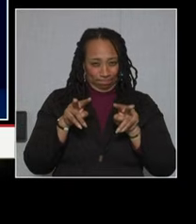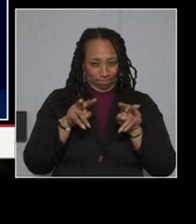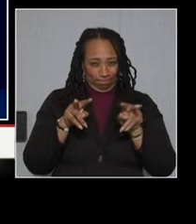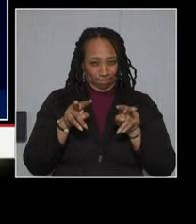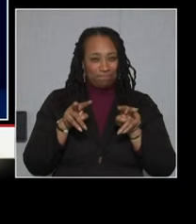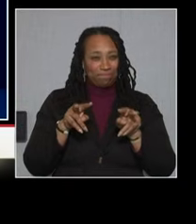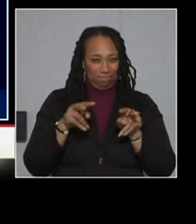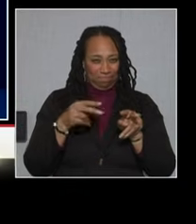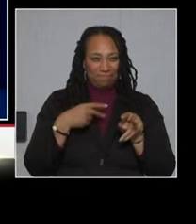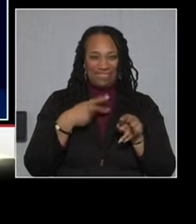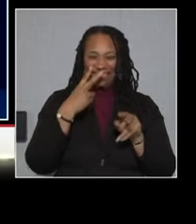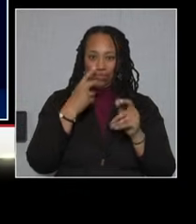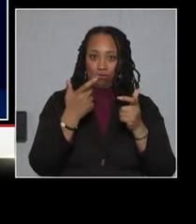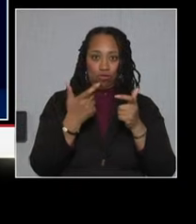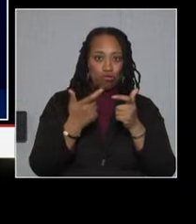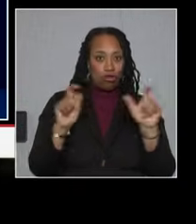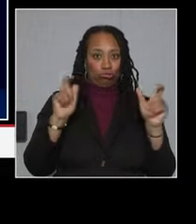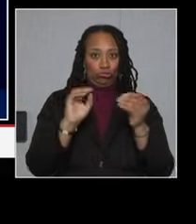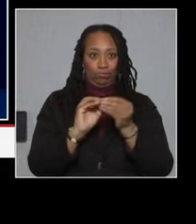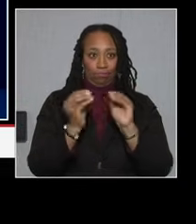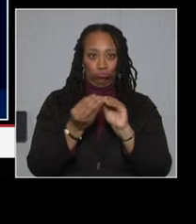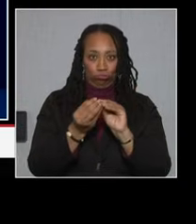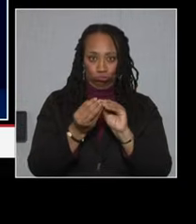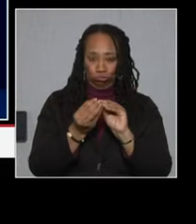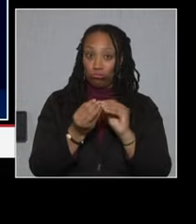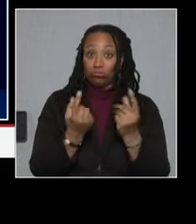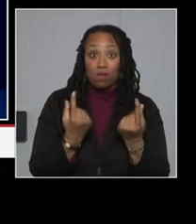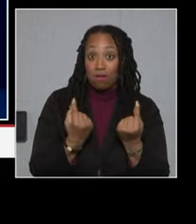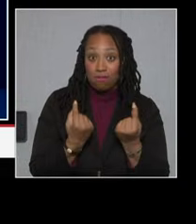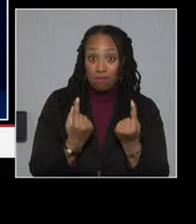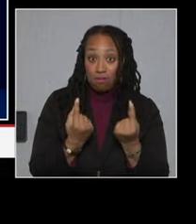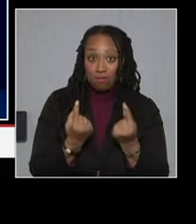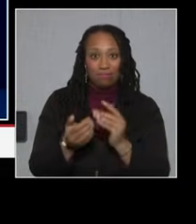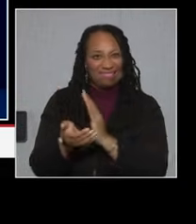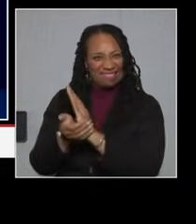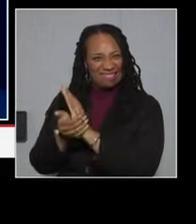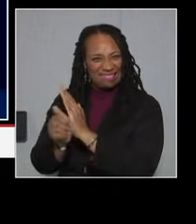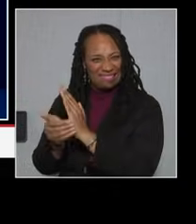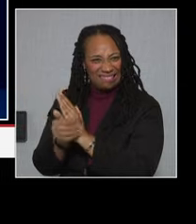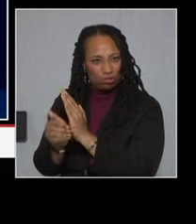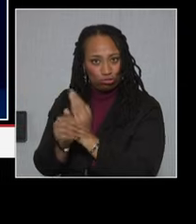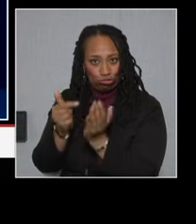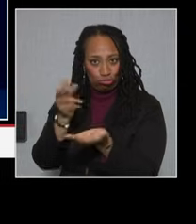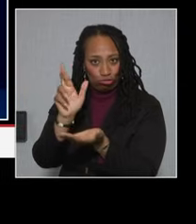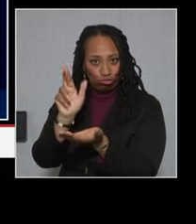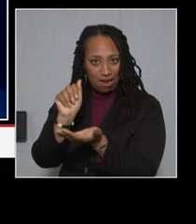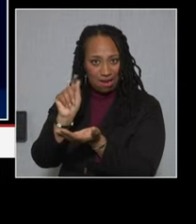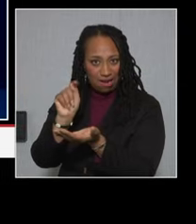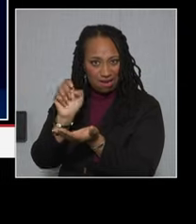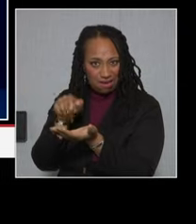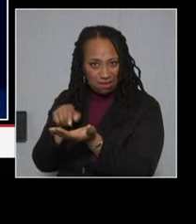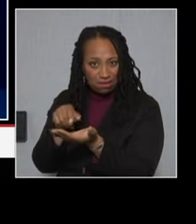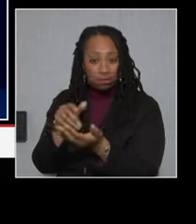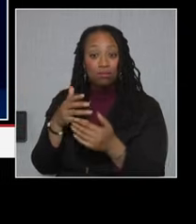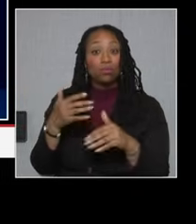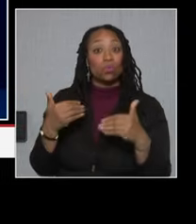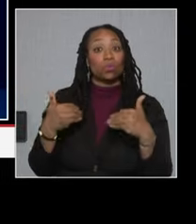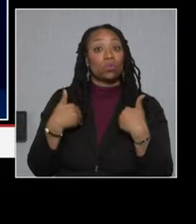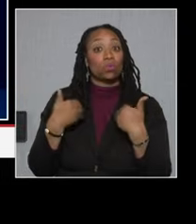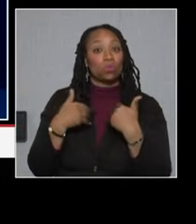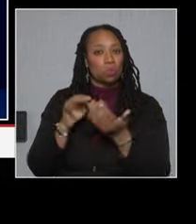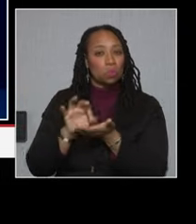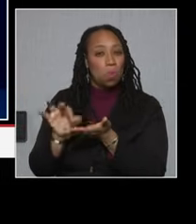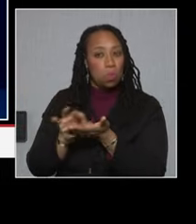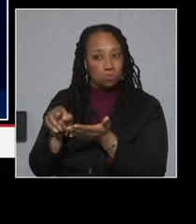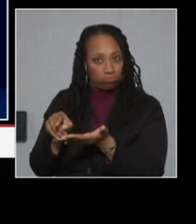post-pandemic, and we know that compares very favorably to our urban counterparts. Deputy Mayor